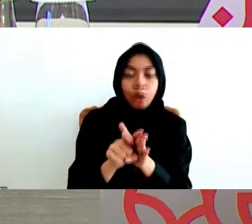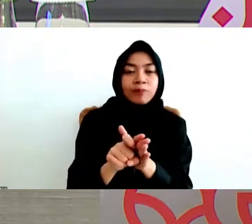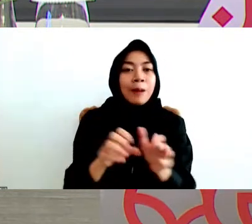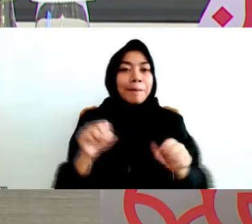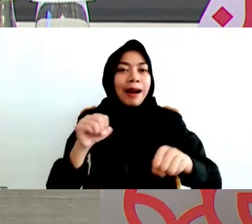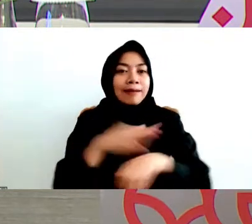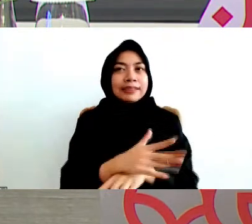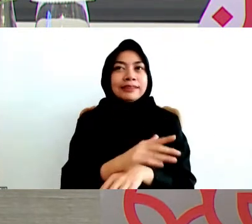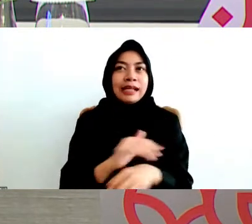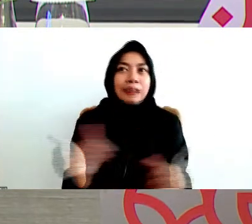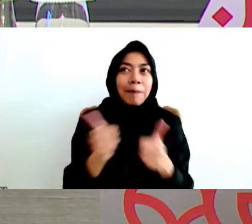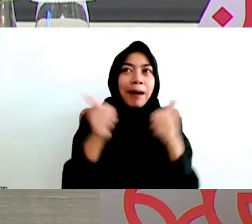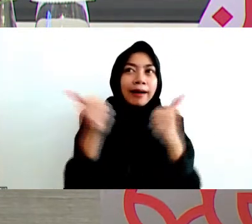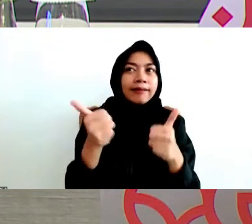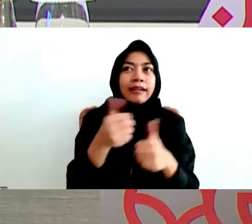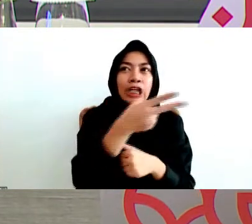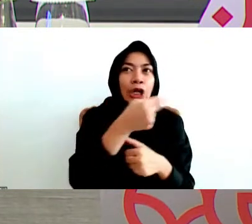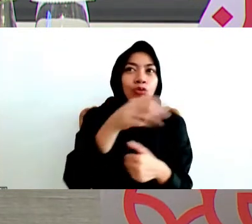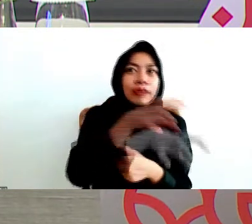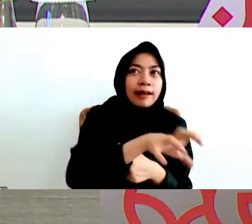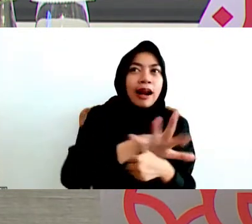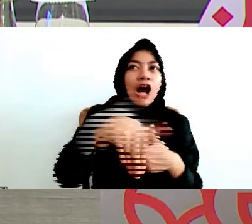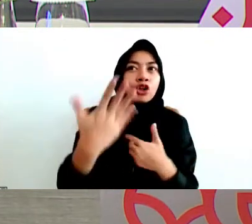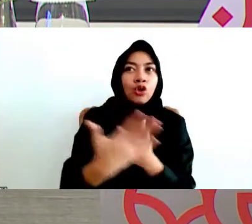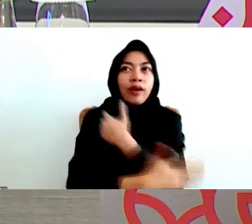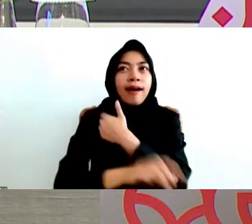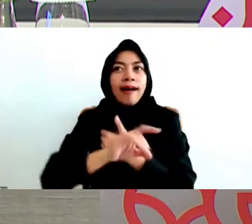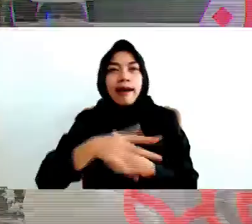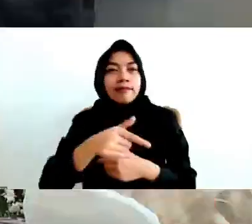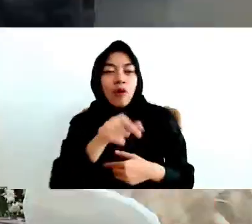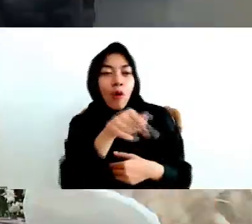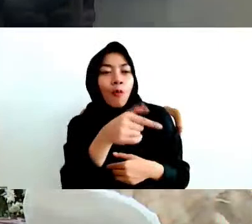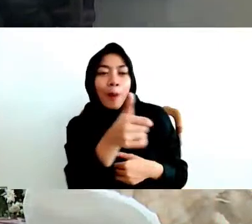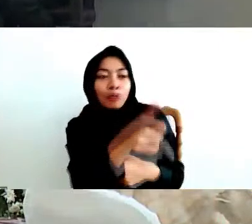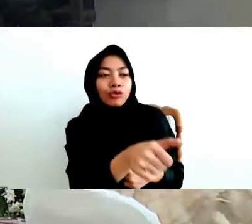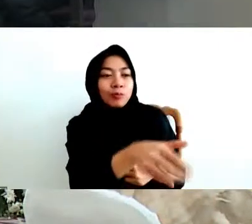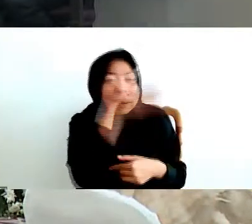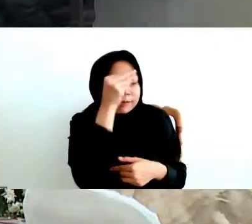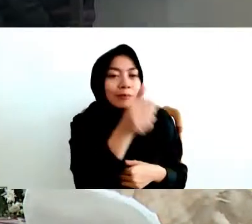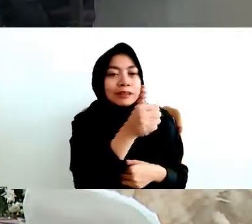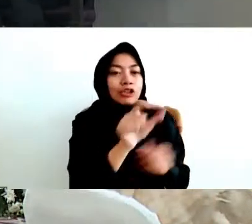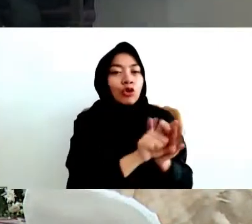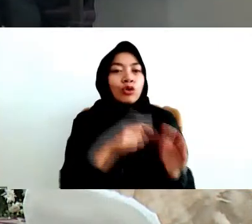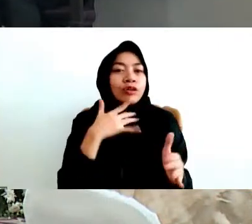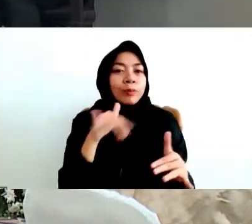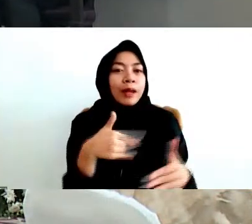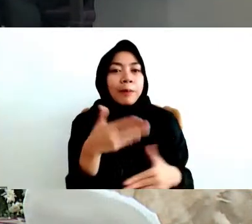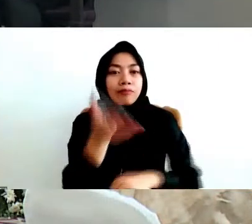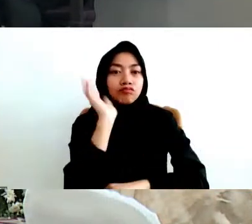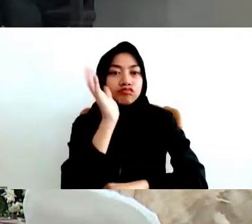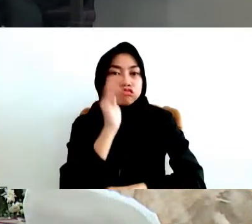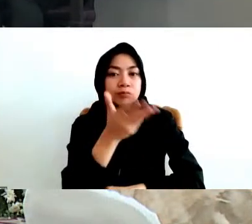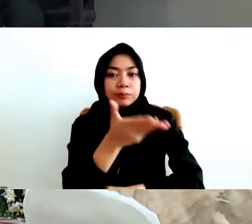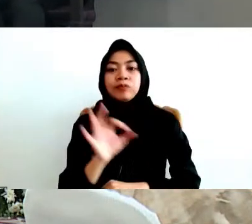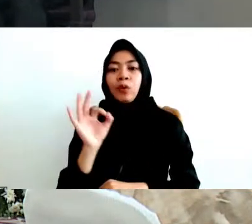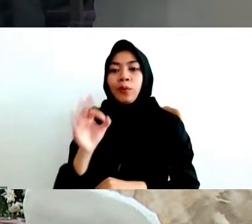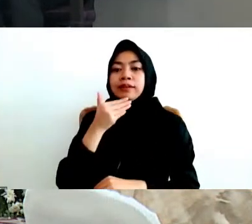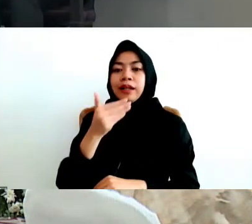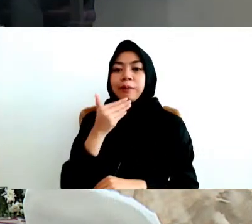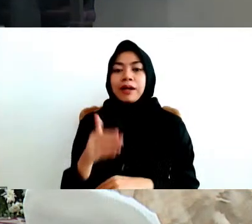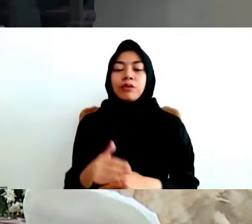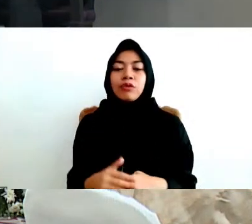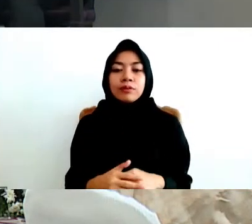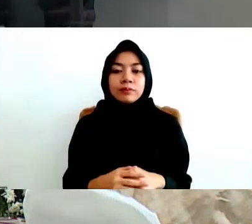other countries might learn from. So please, Pak Elan. Okay. Thank you, Niken. That's already been like a lot of